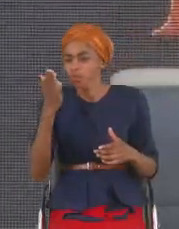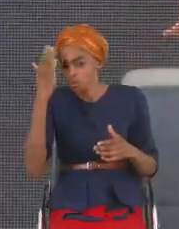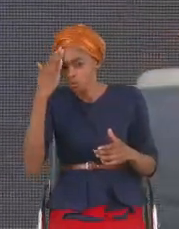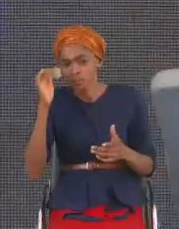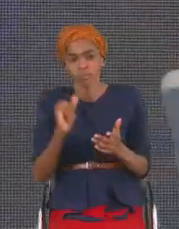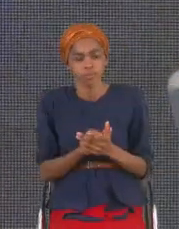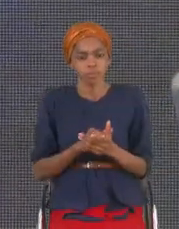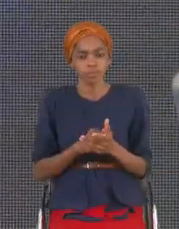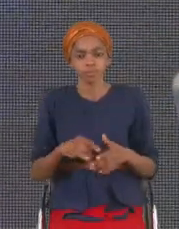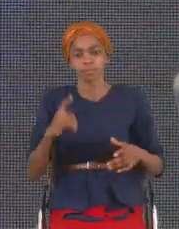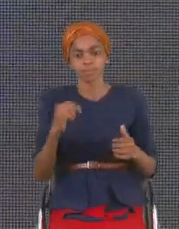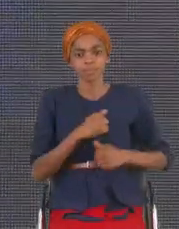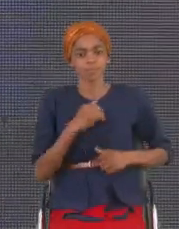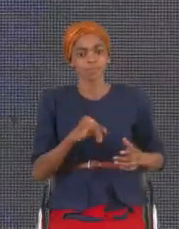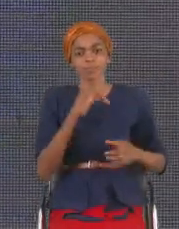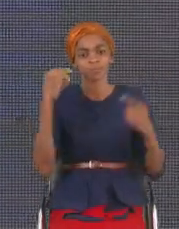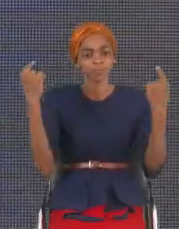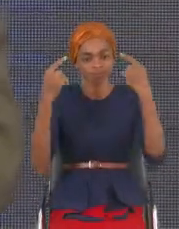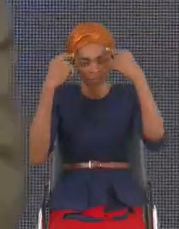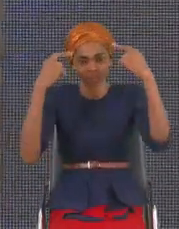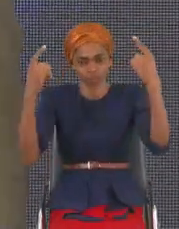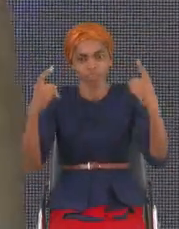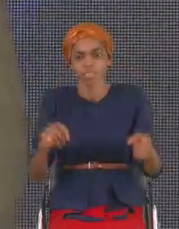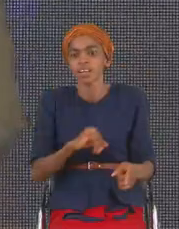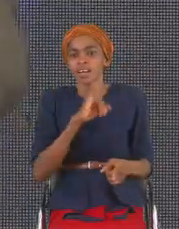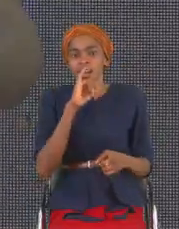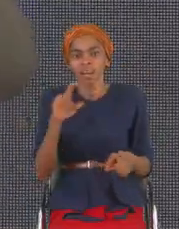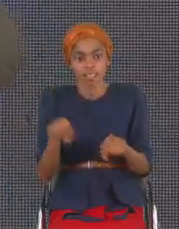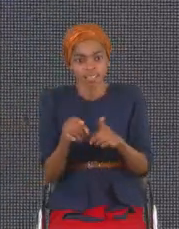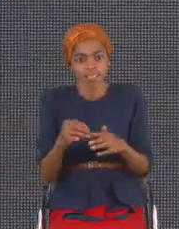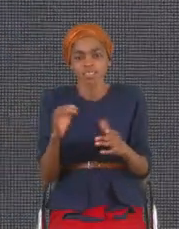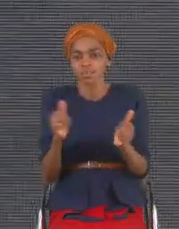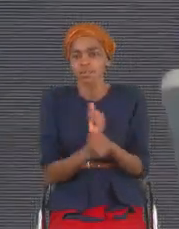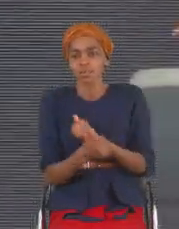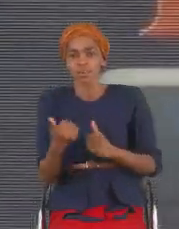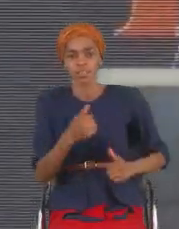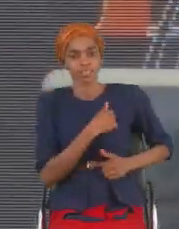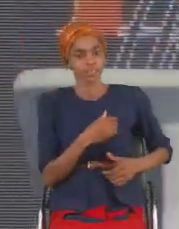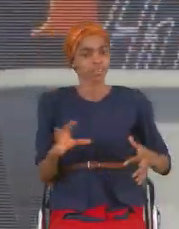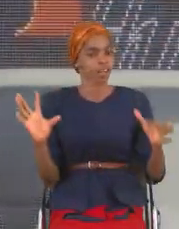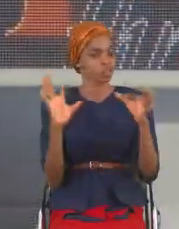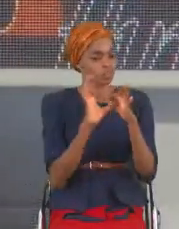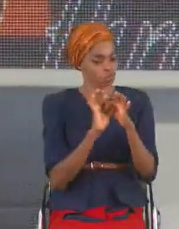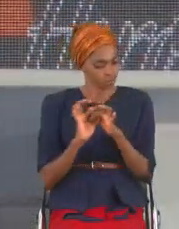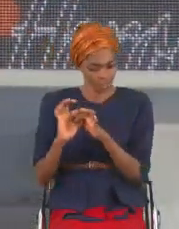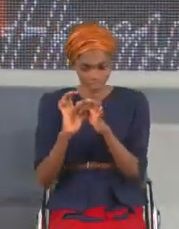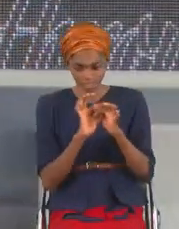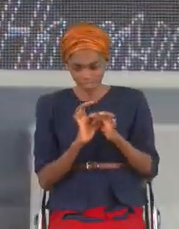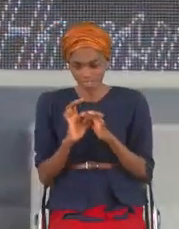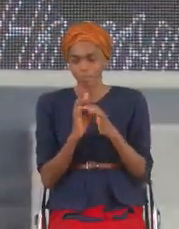is only successful as he is with other soldiers. united and they form